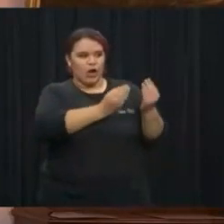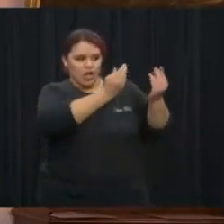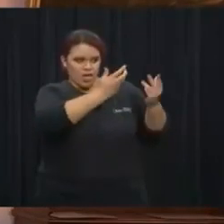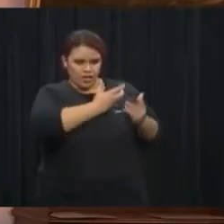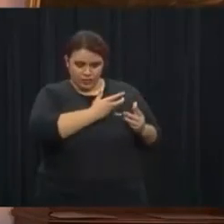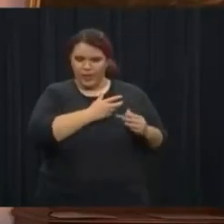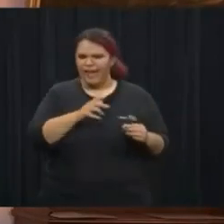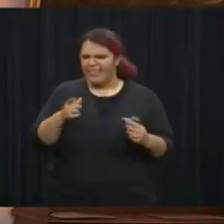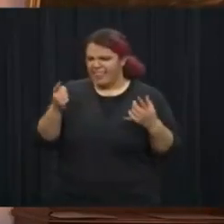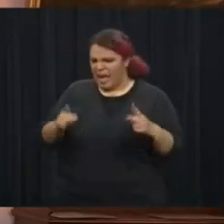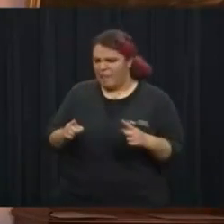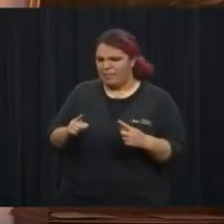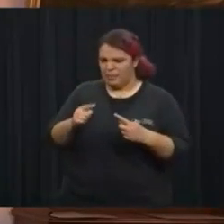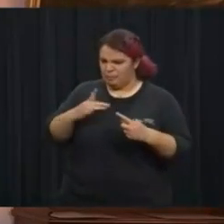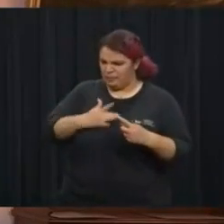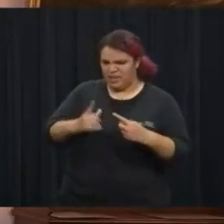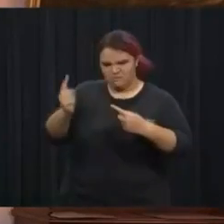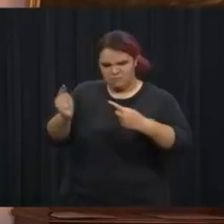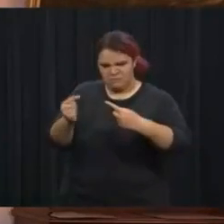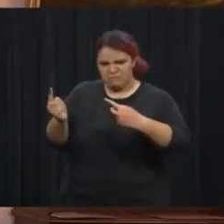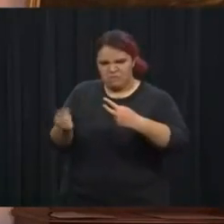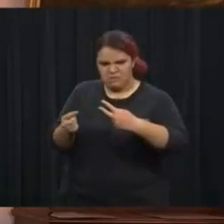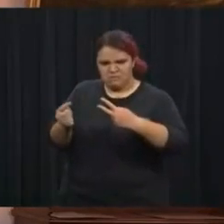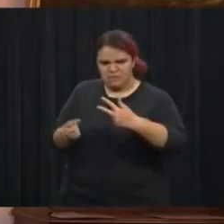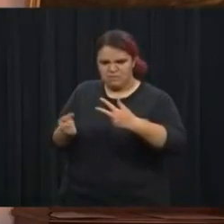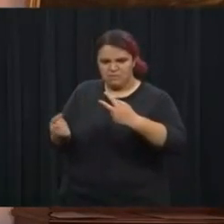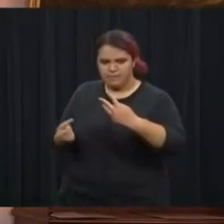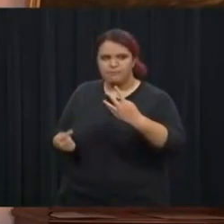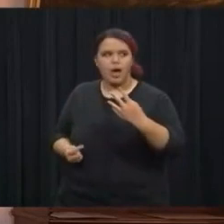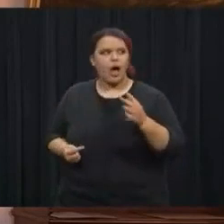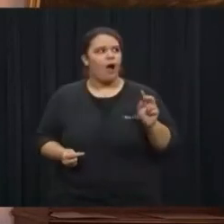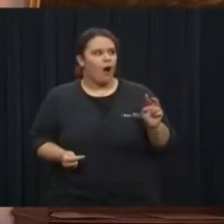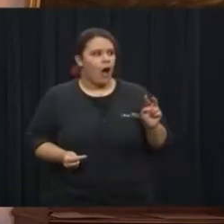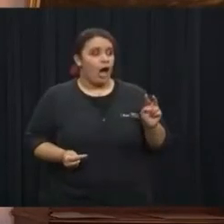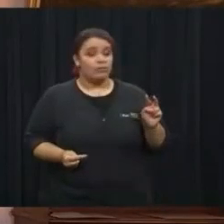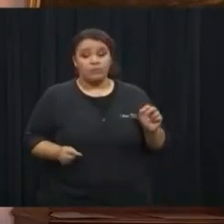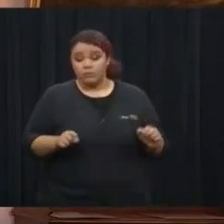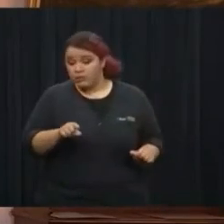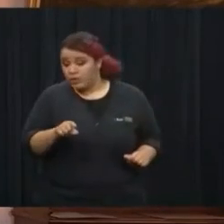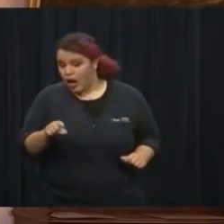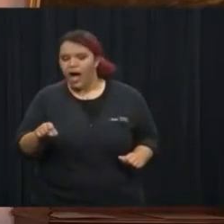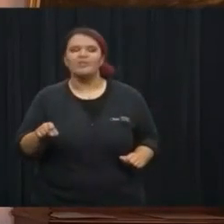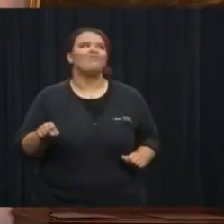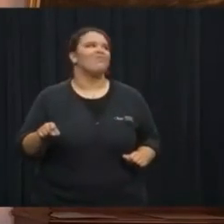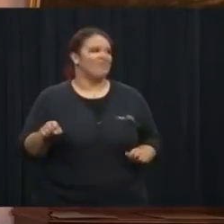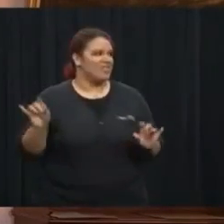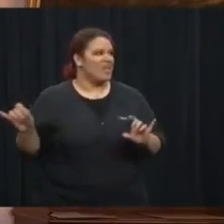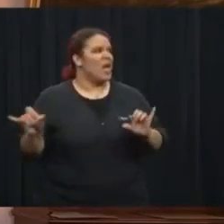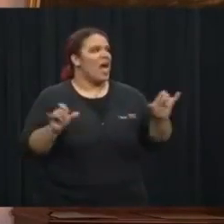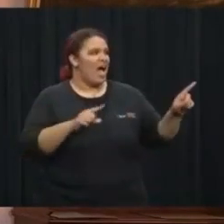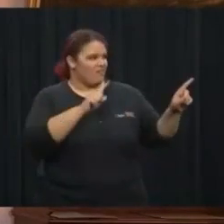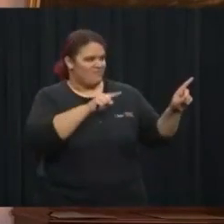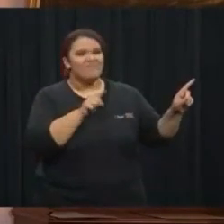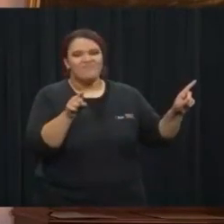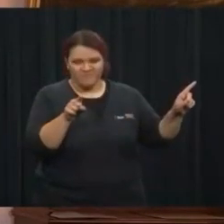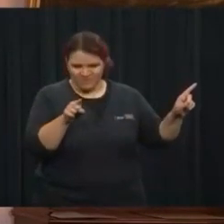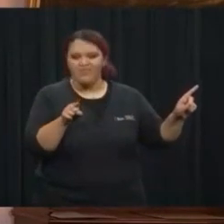everything we can. And again, everyone's trying everything they can, but we also have to think about those